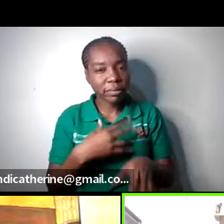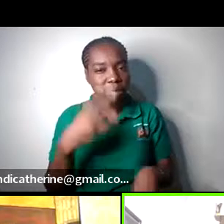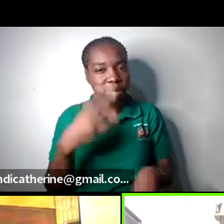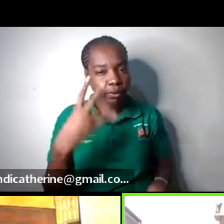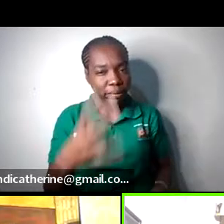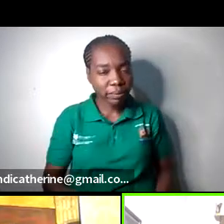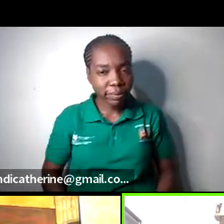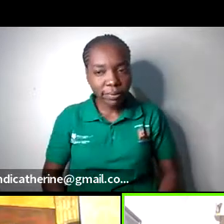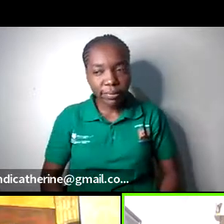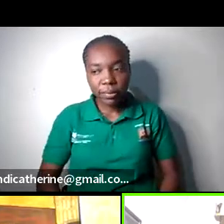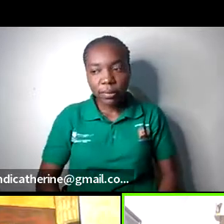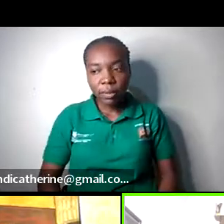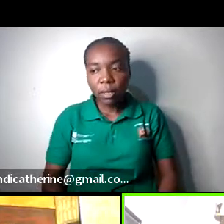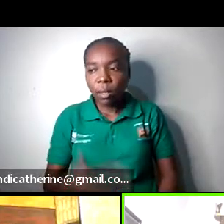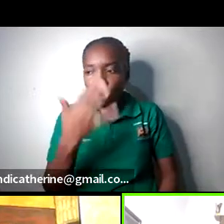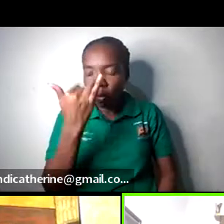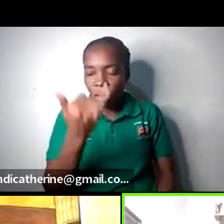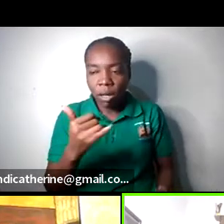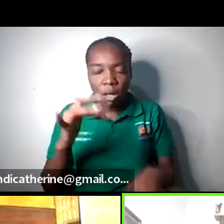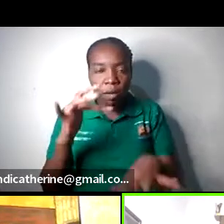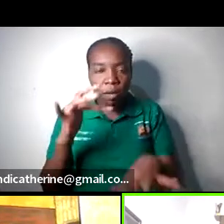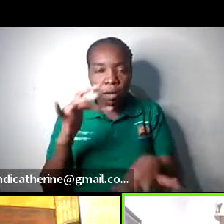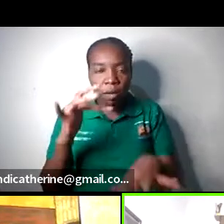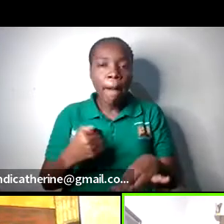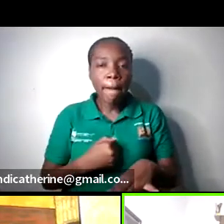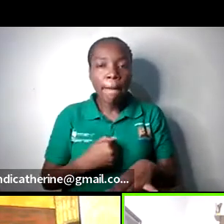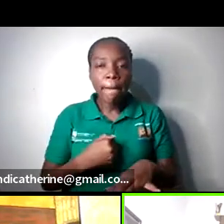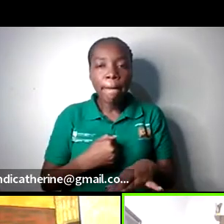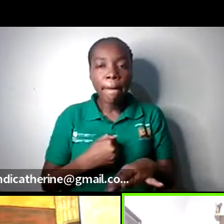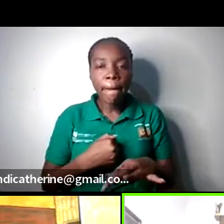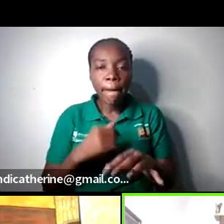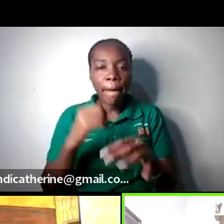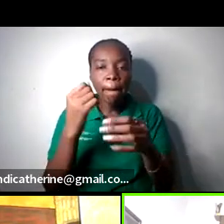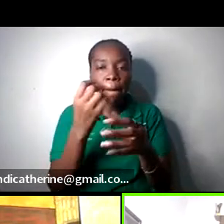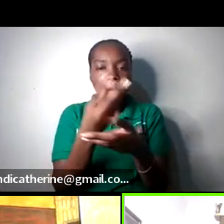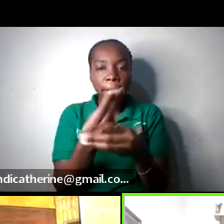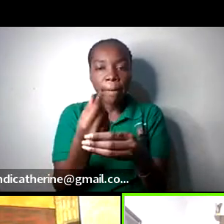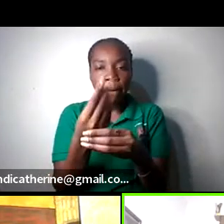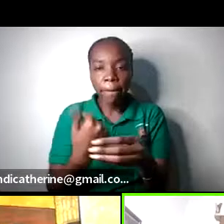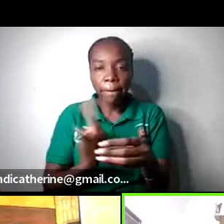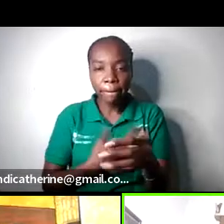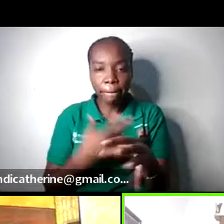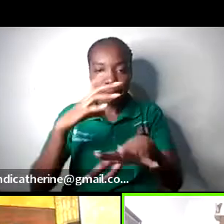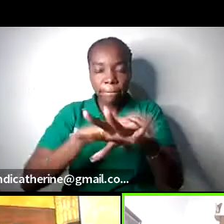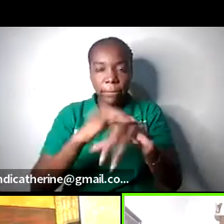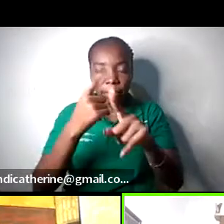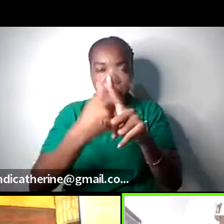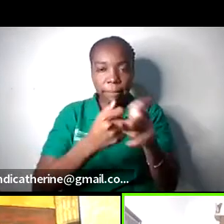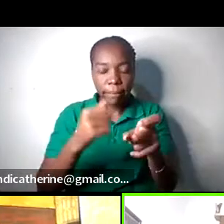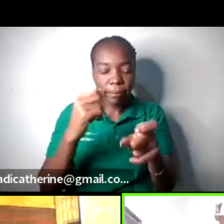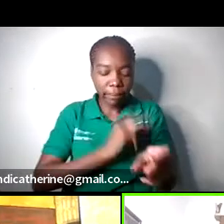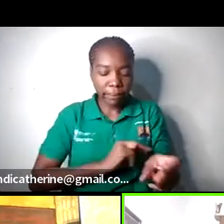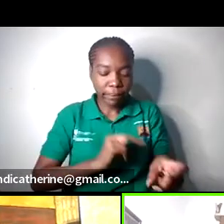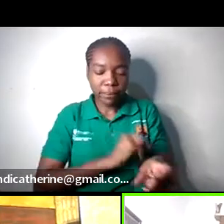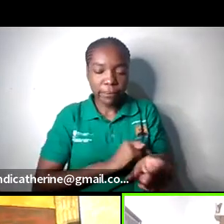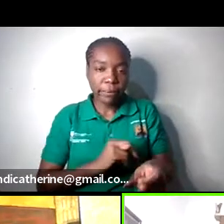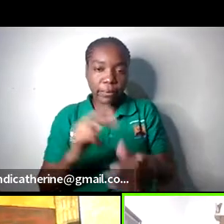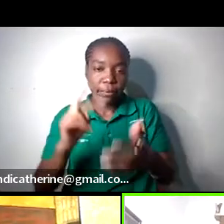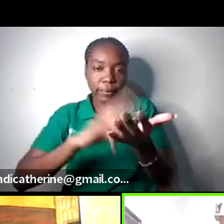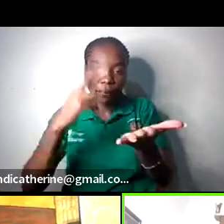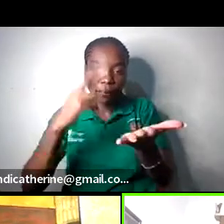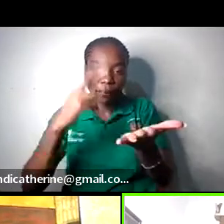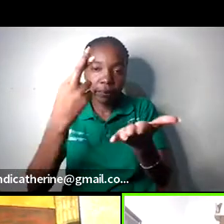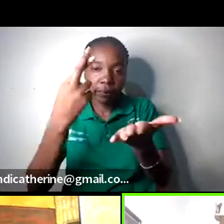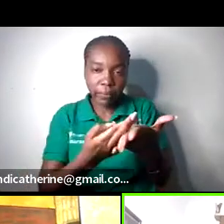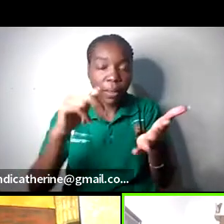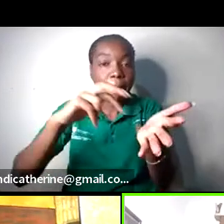effect that the quantum of value that we get out of our natural resources is,